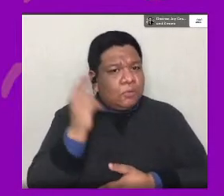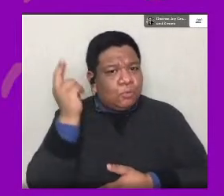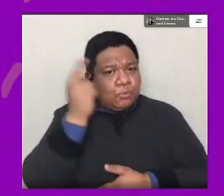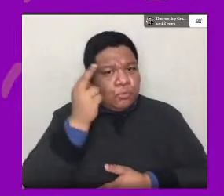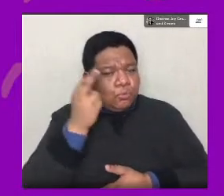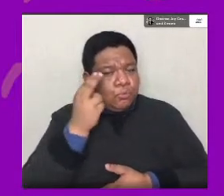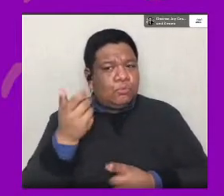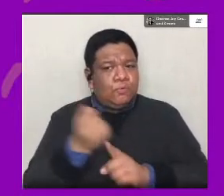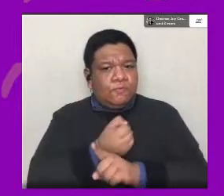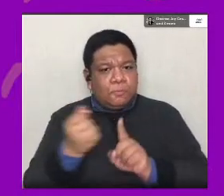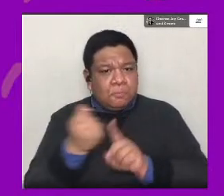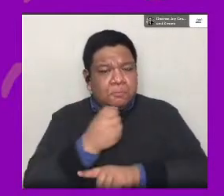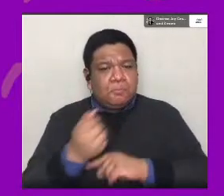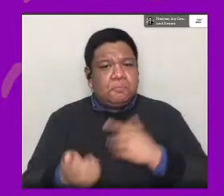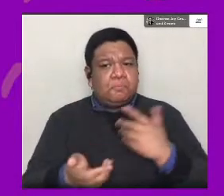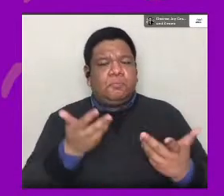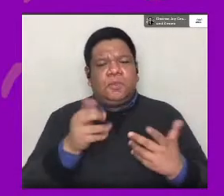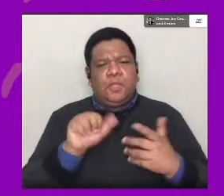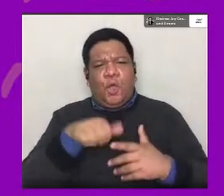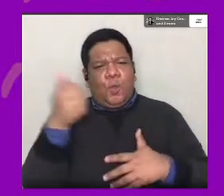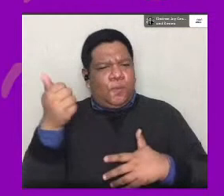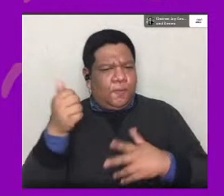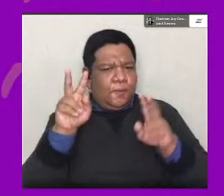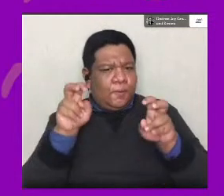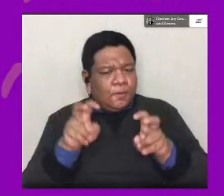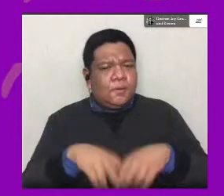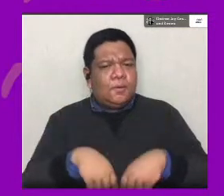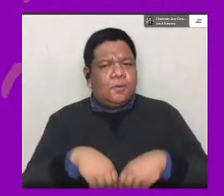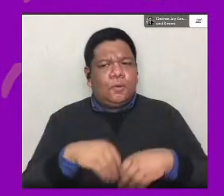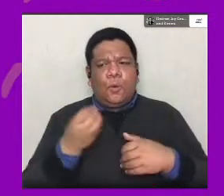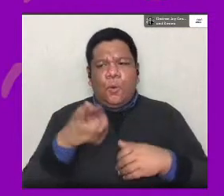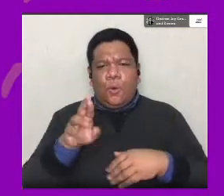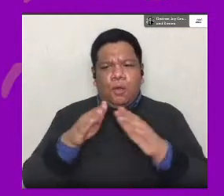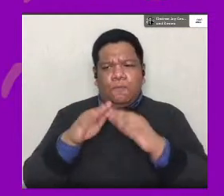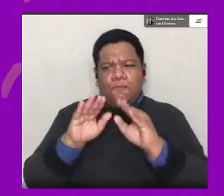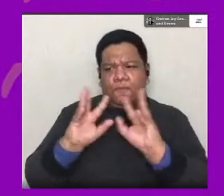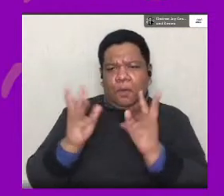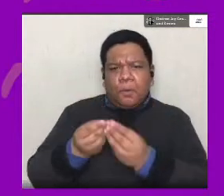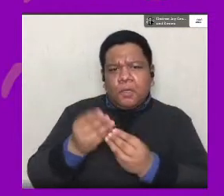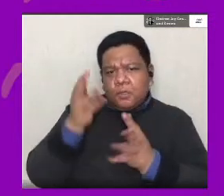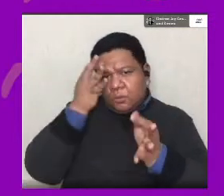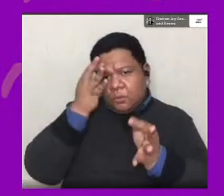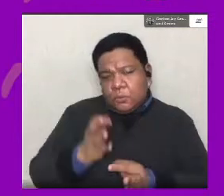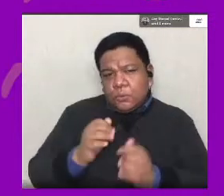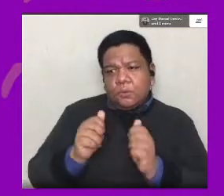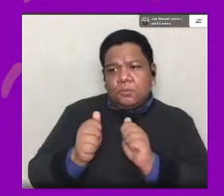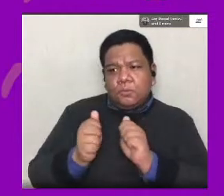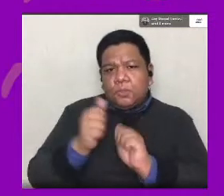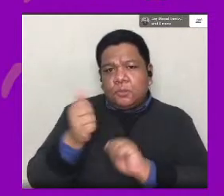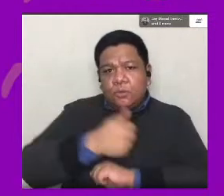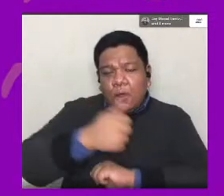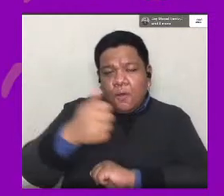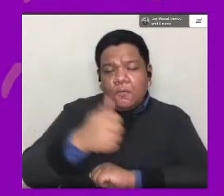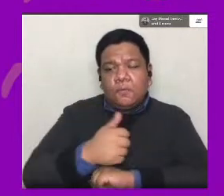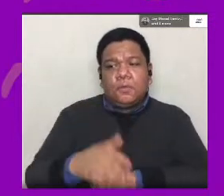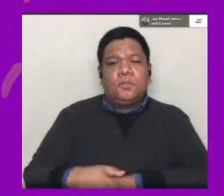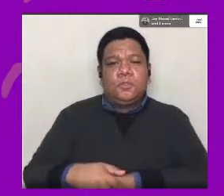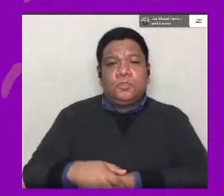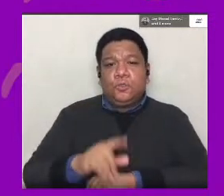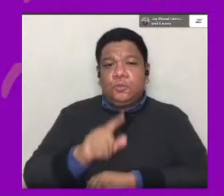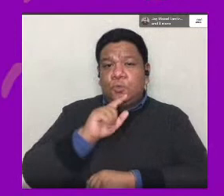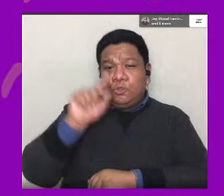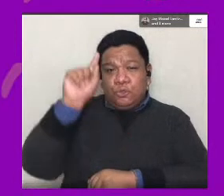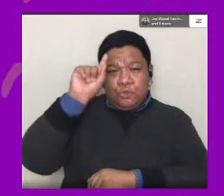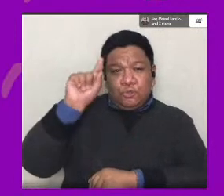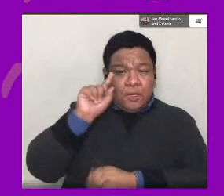something else, or household decision making about travel. A gender transformative program would seek to